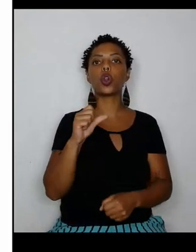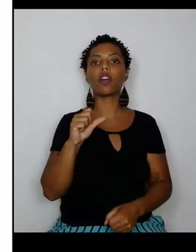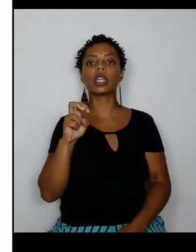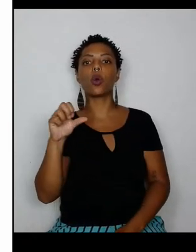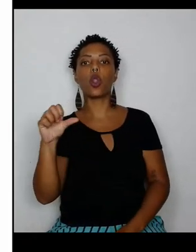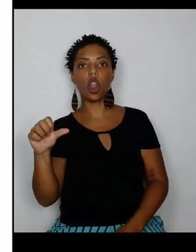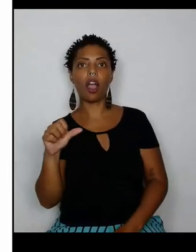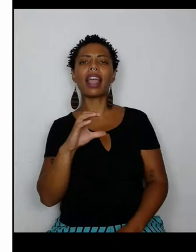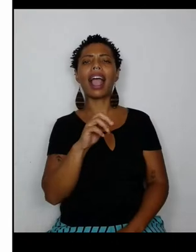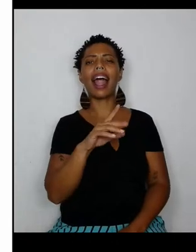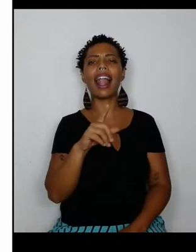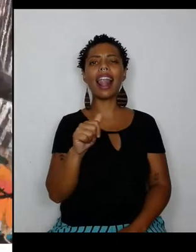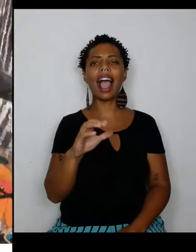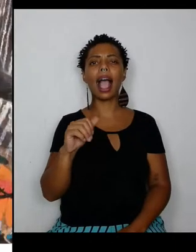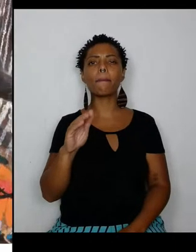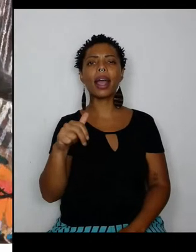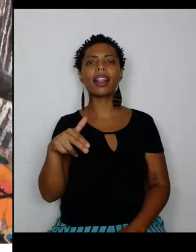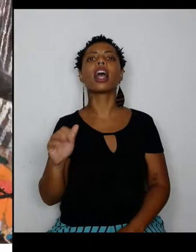brewed